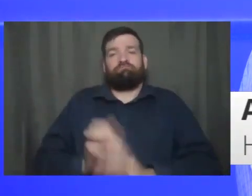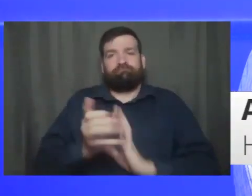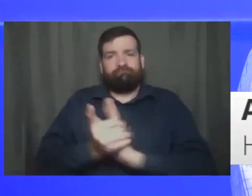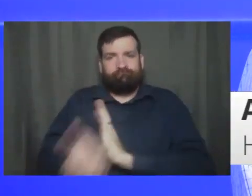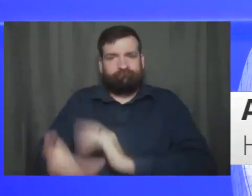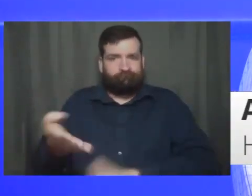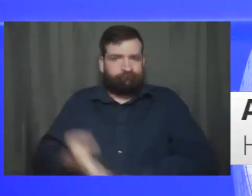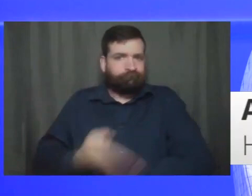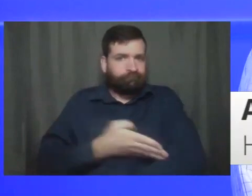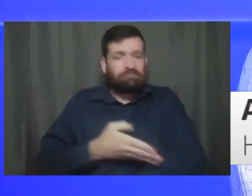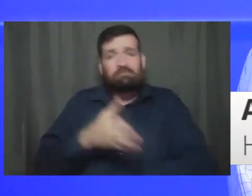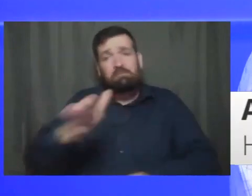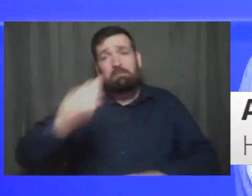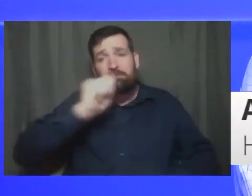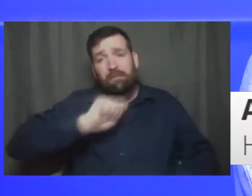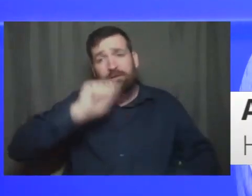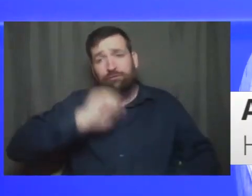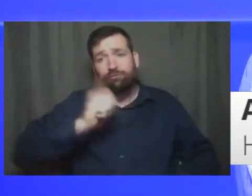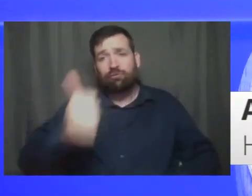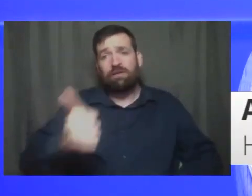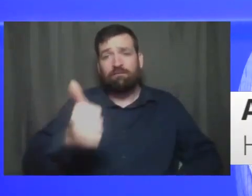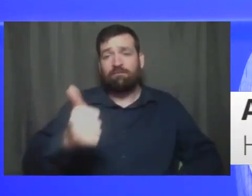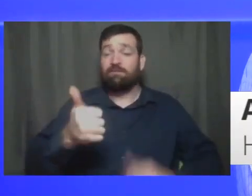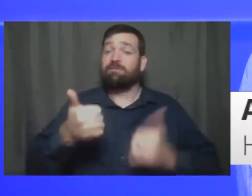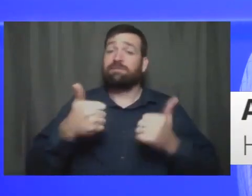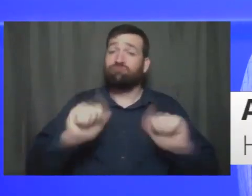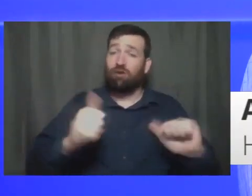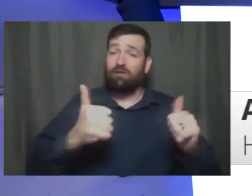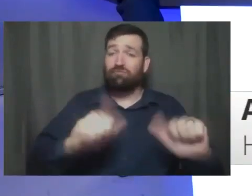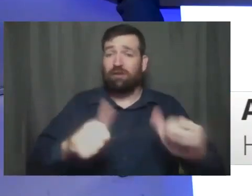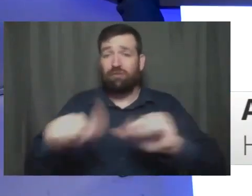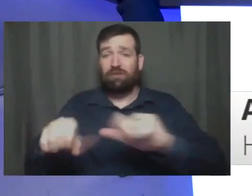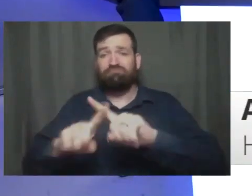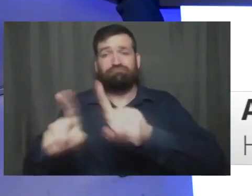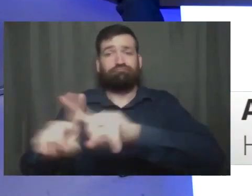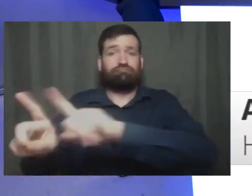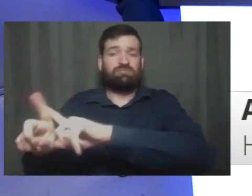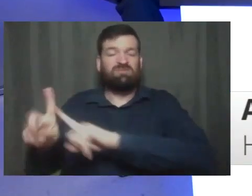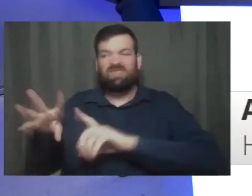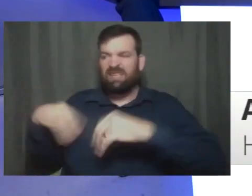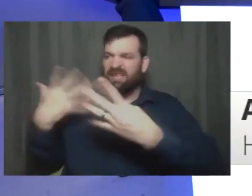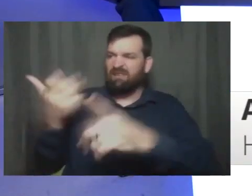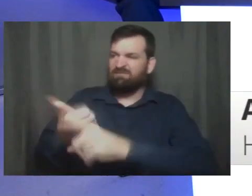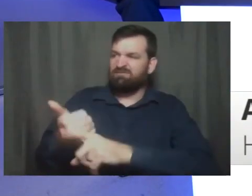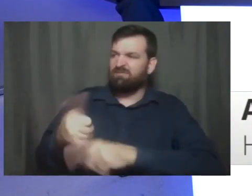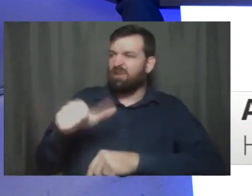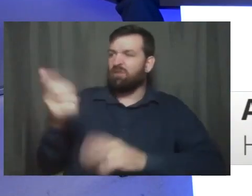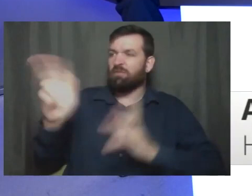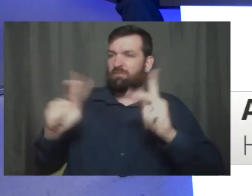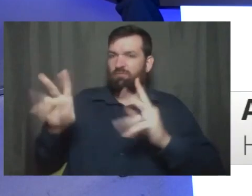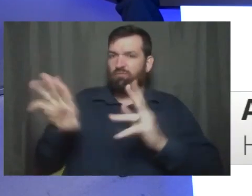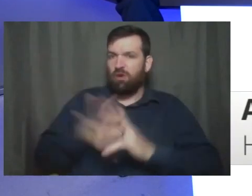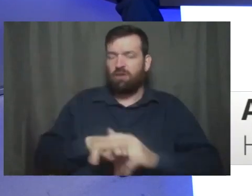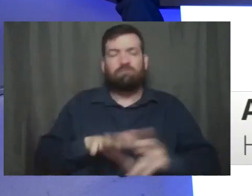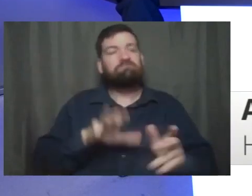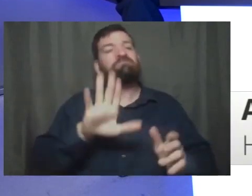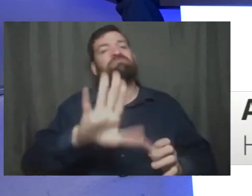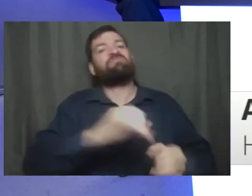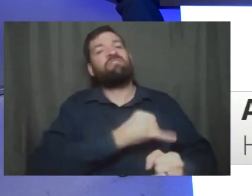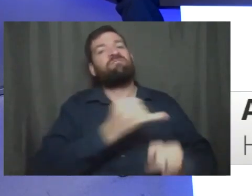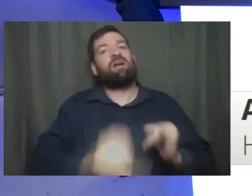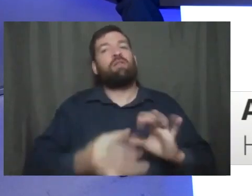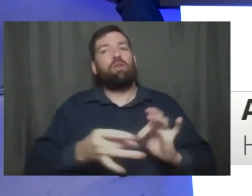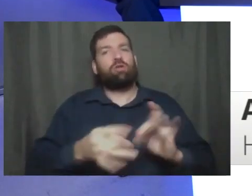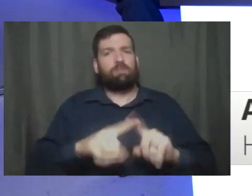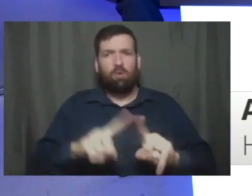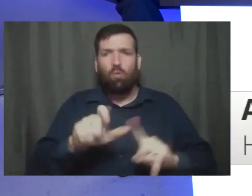patient with yourself, and keep trying different things. Give others a break. Before I get to your final thought, what else is stressing people out? We've